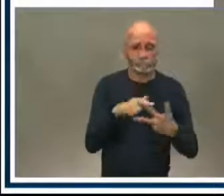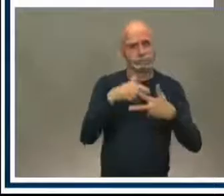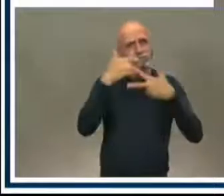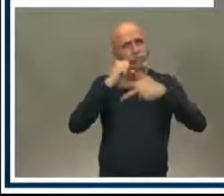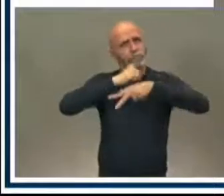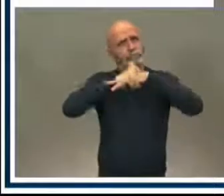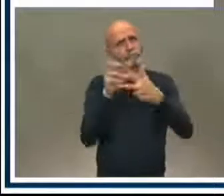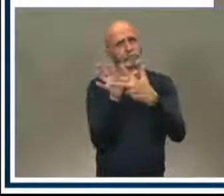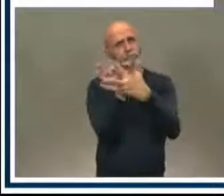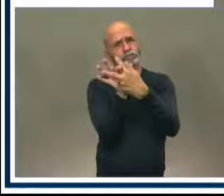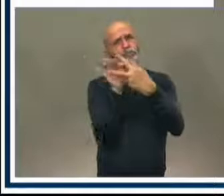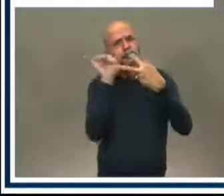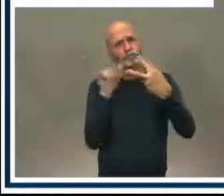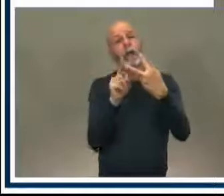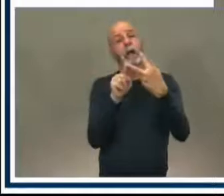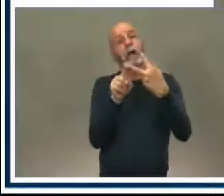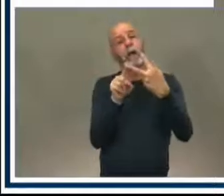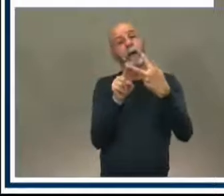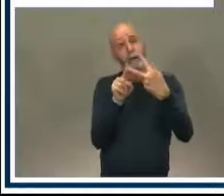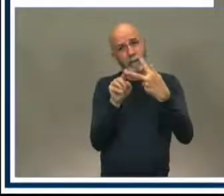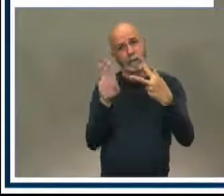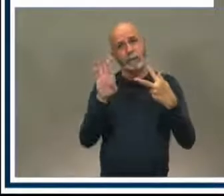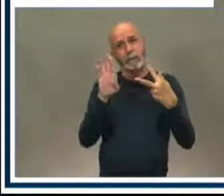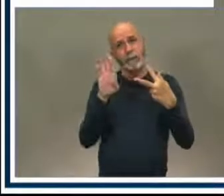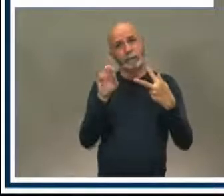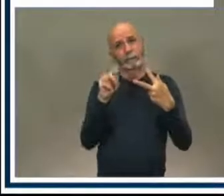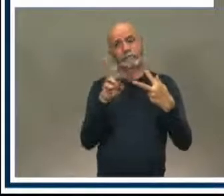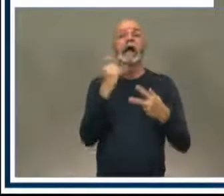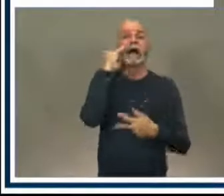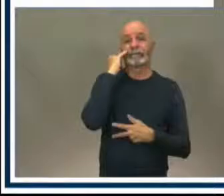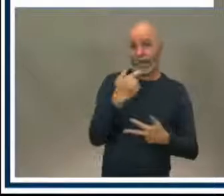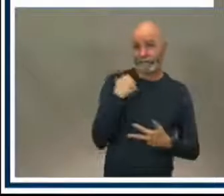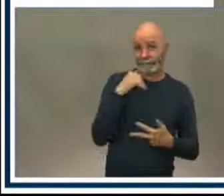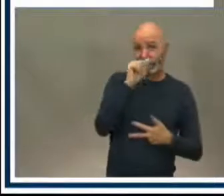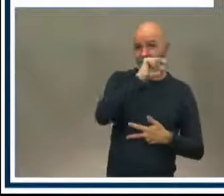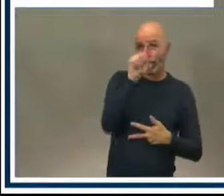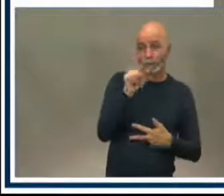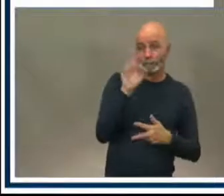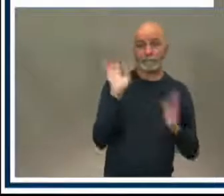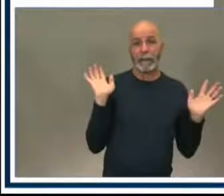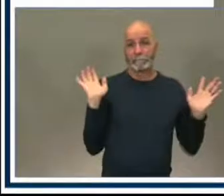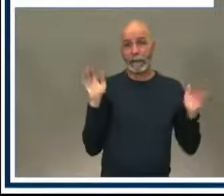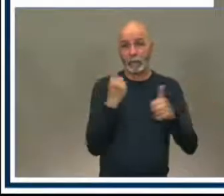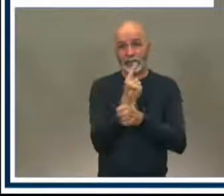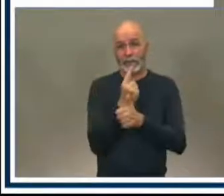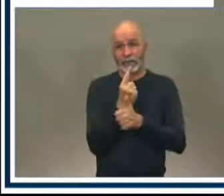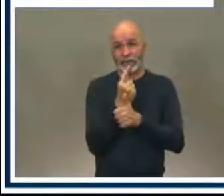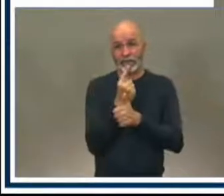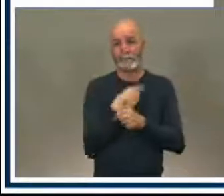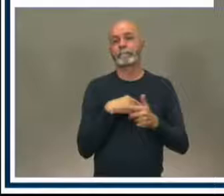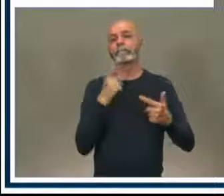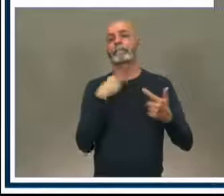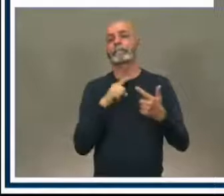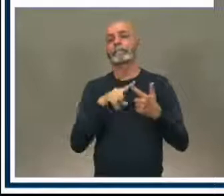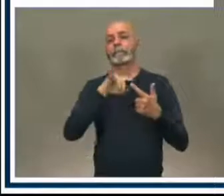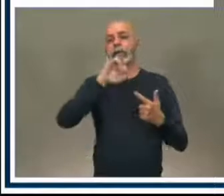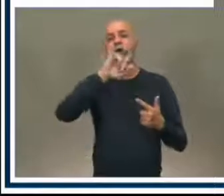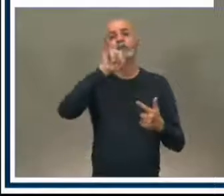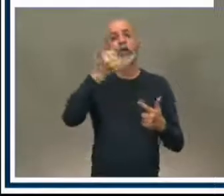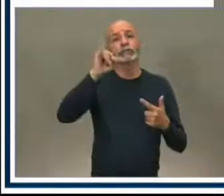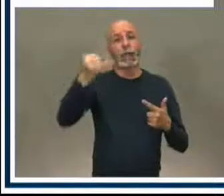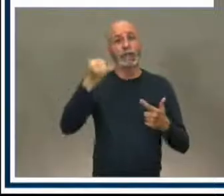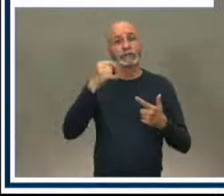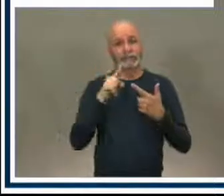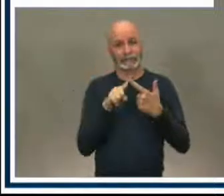so-called viral vector, which is AstraZeneca or Johnson & Johnson, if that's all you've had, then we know that you've got